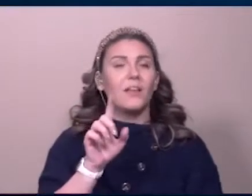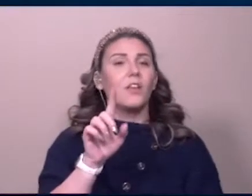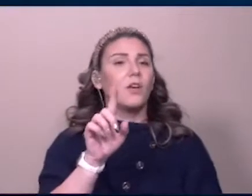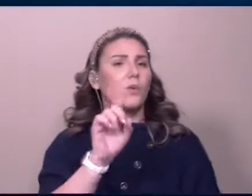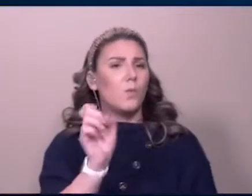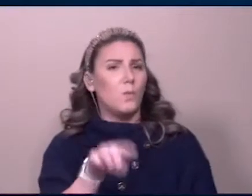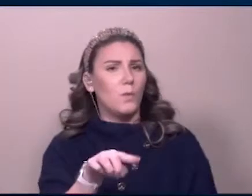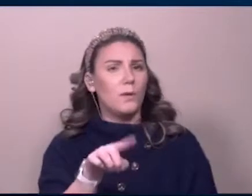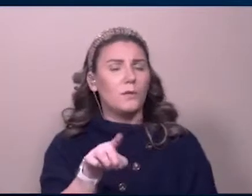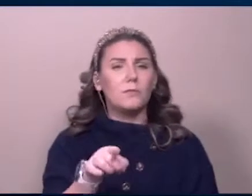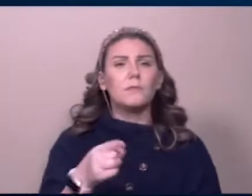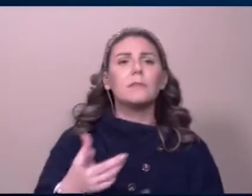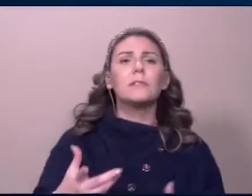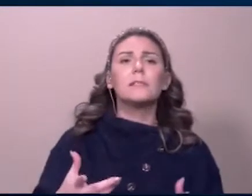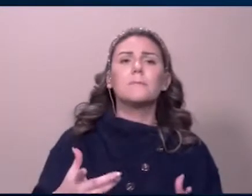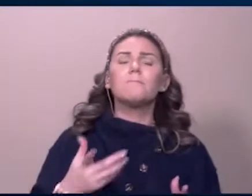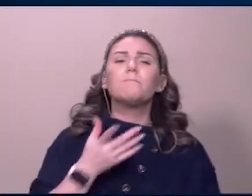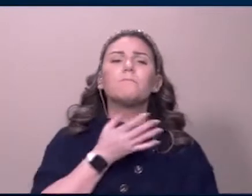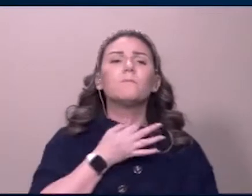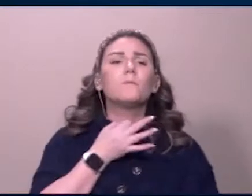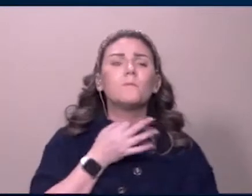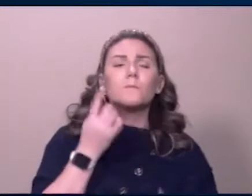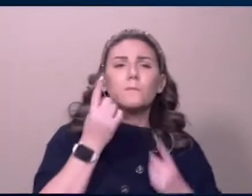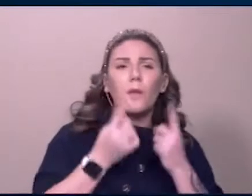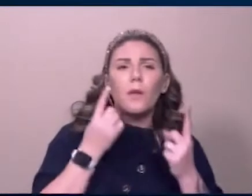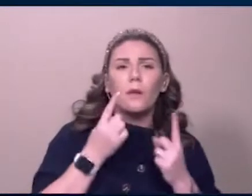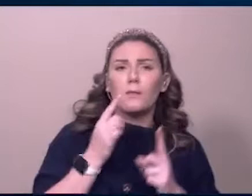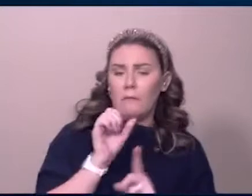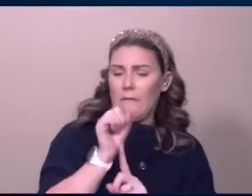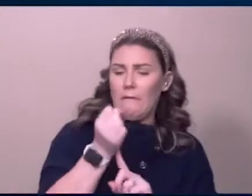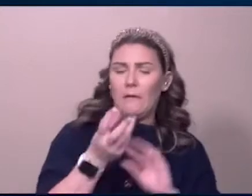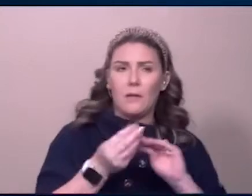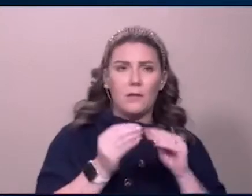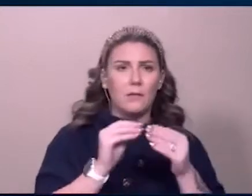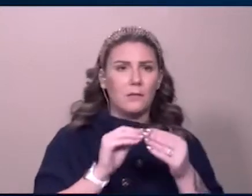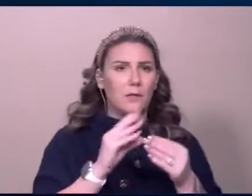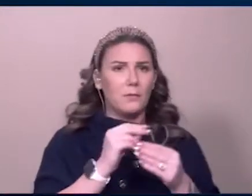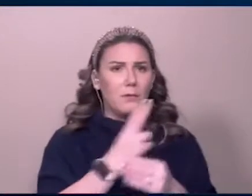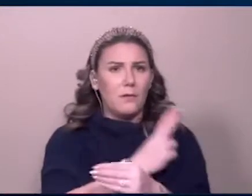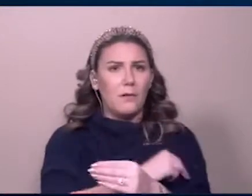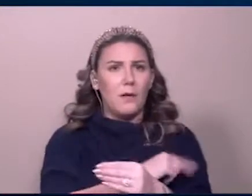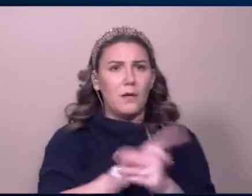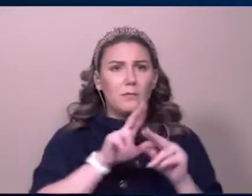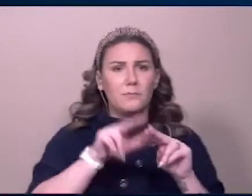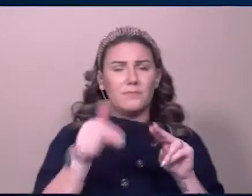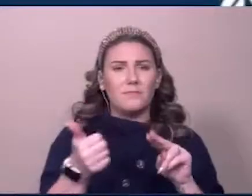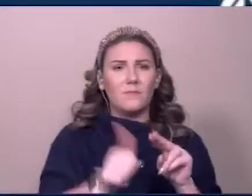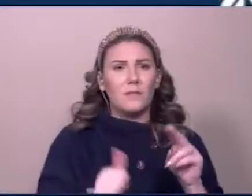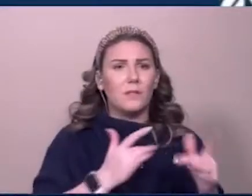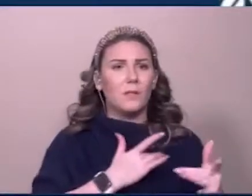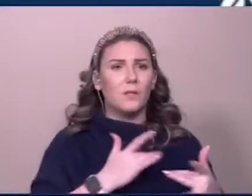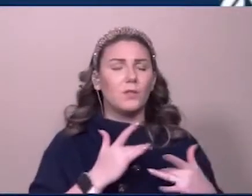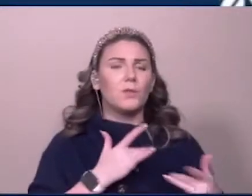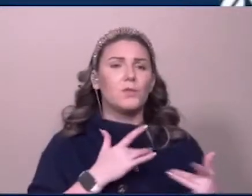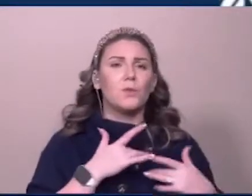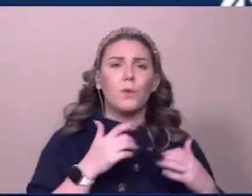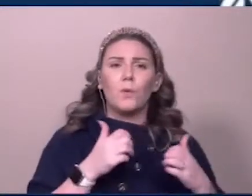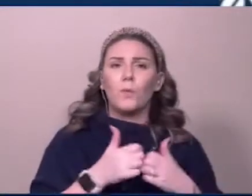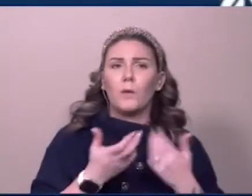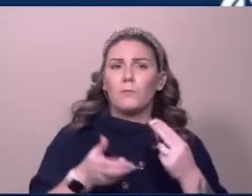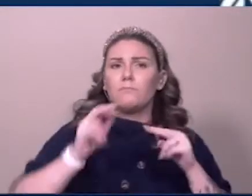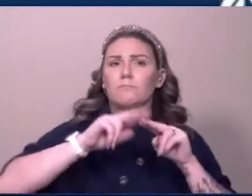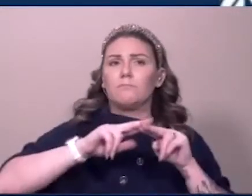and he is wondering, with the case numbers and hospitalizations on the decline, is there any concern about another spike in